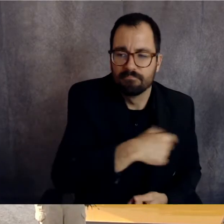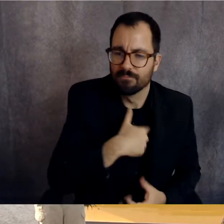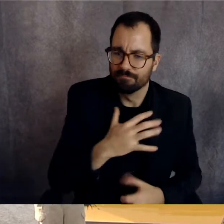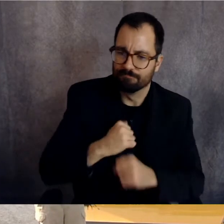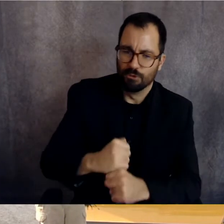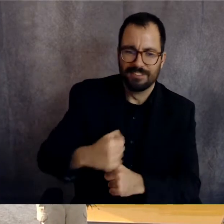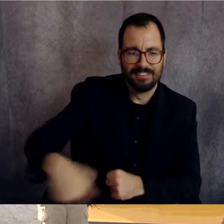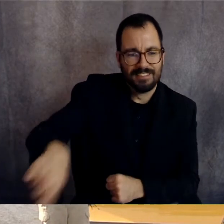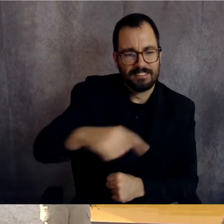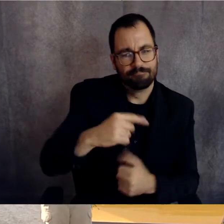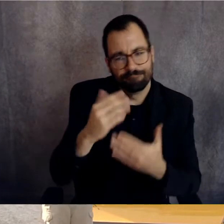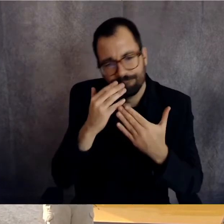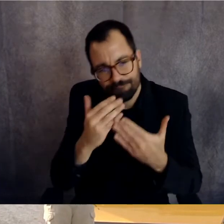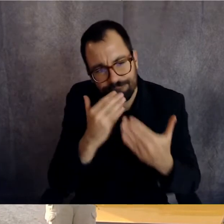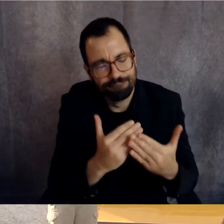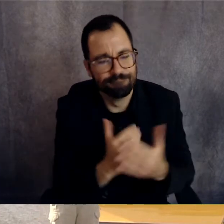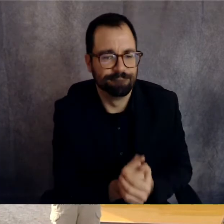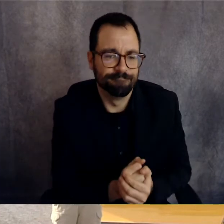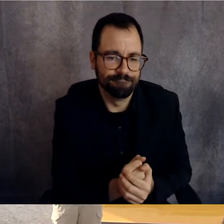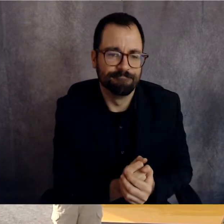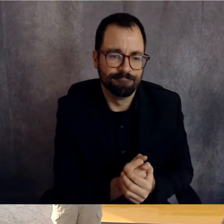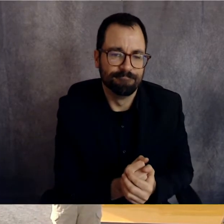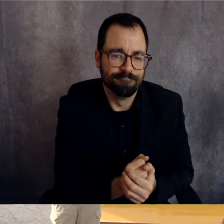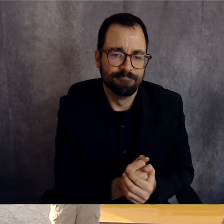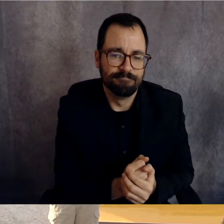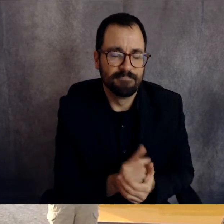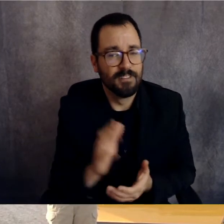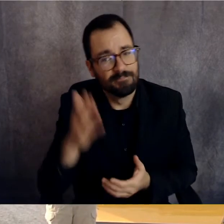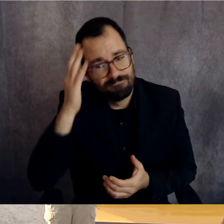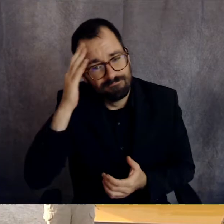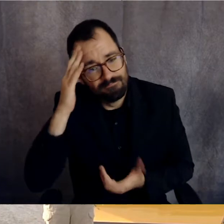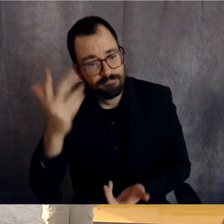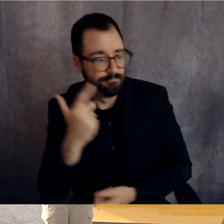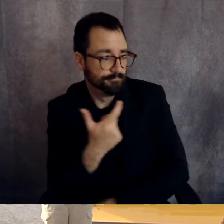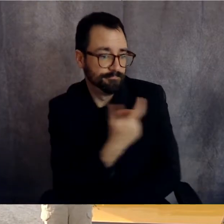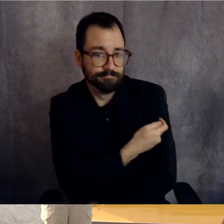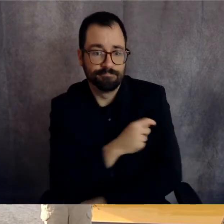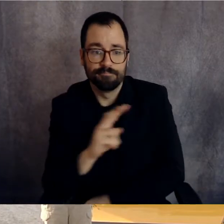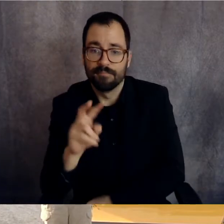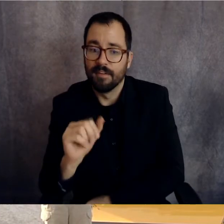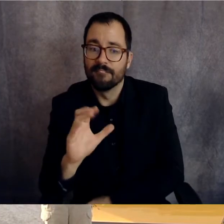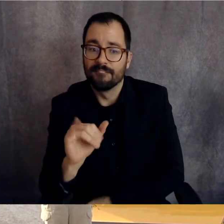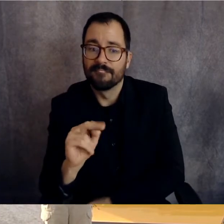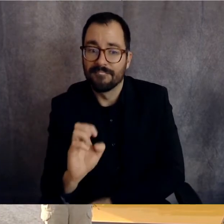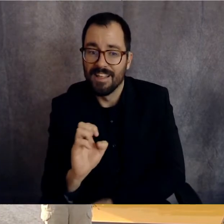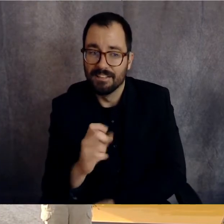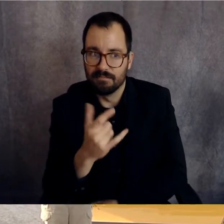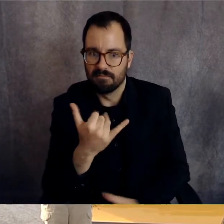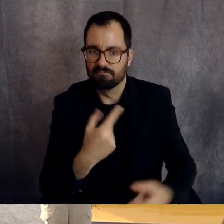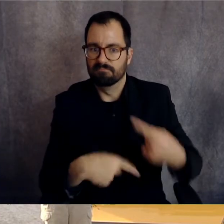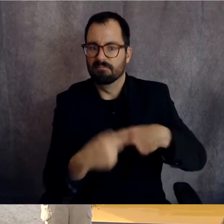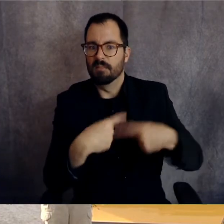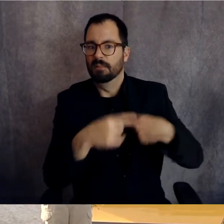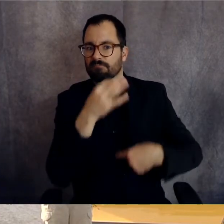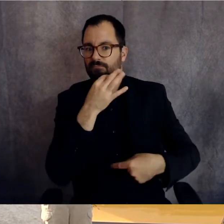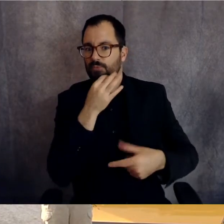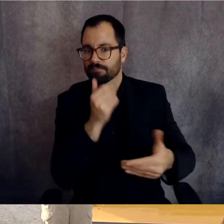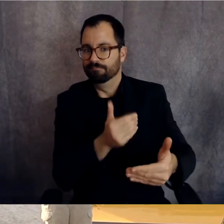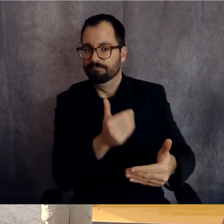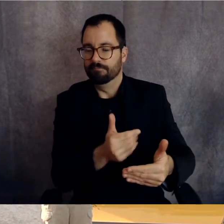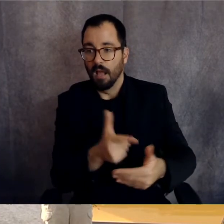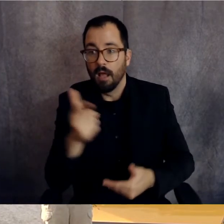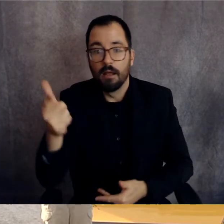for those that there's a vaccine coming on the horizon and a promise that a new administration